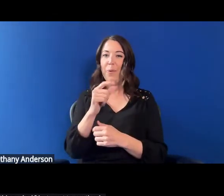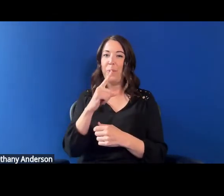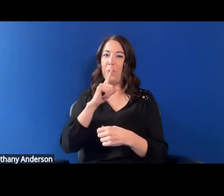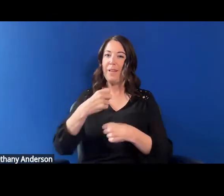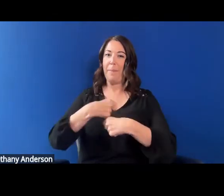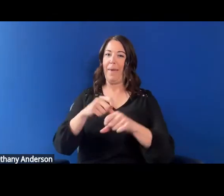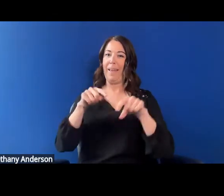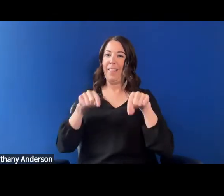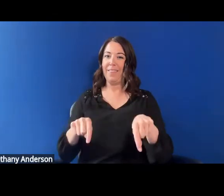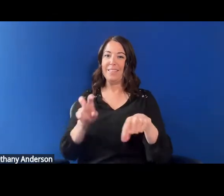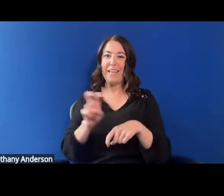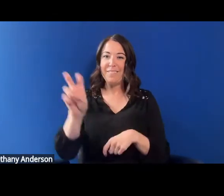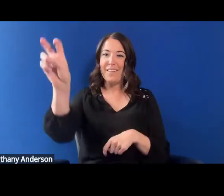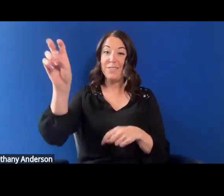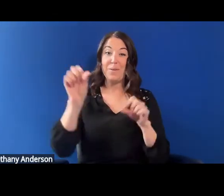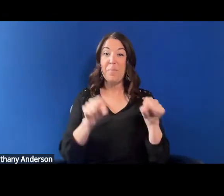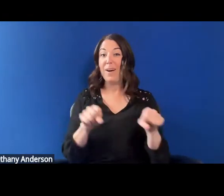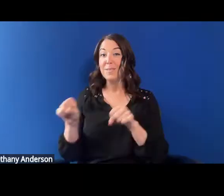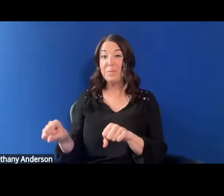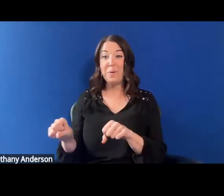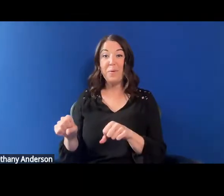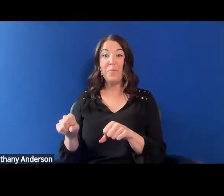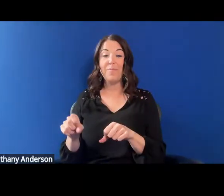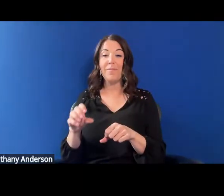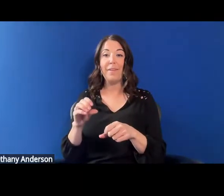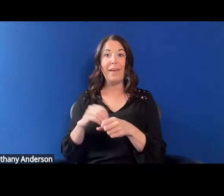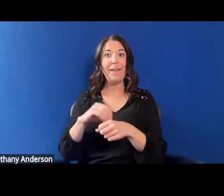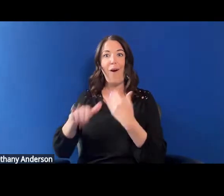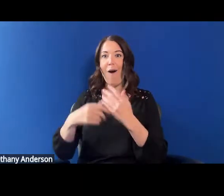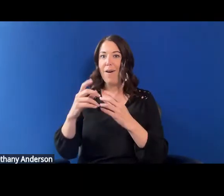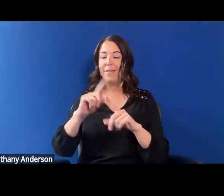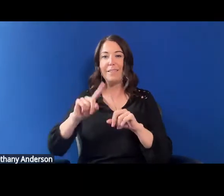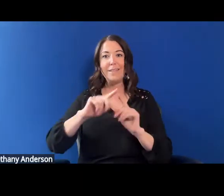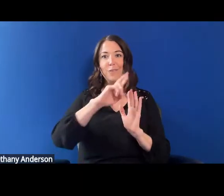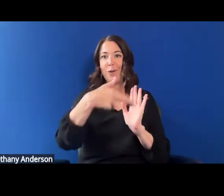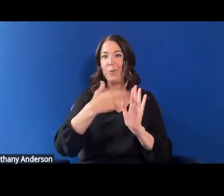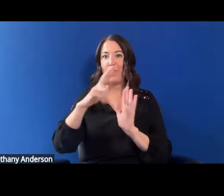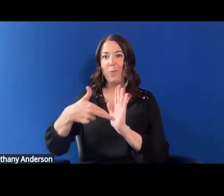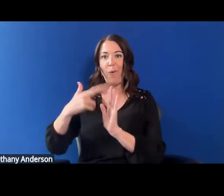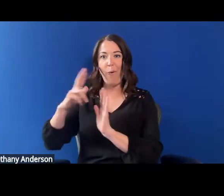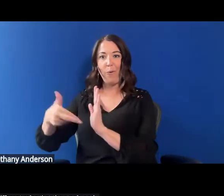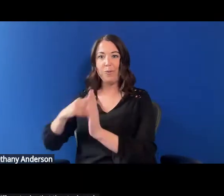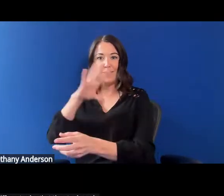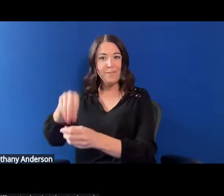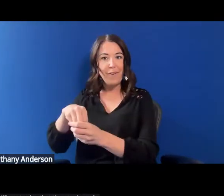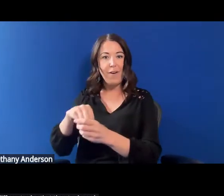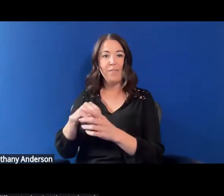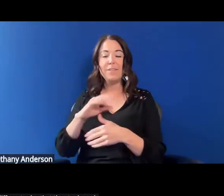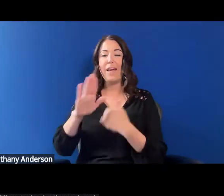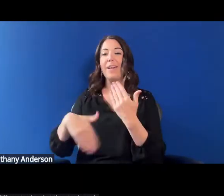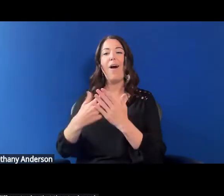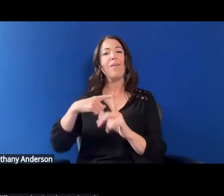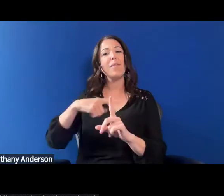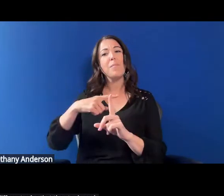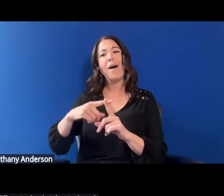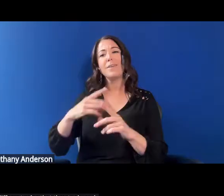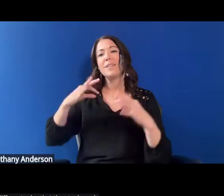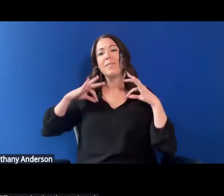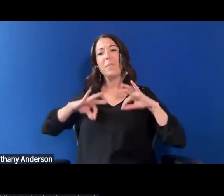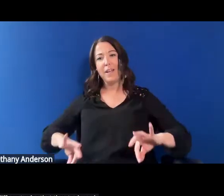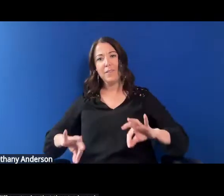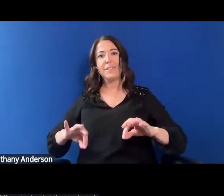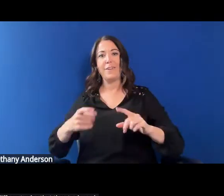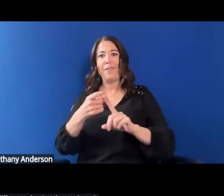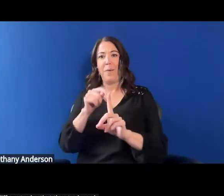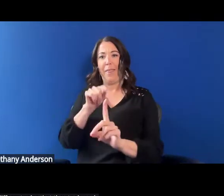adventure possible in all the different roles that they took, and just all the positive benefits that come from these kinds of